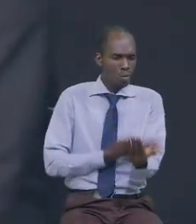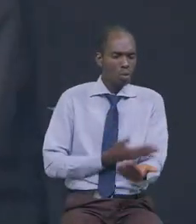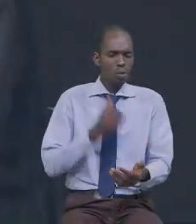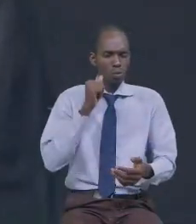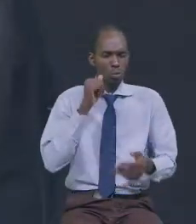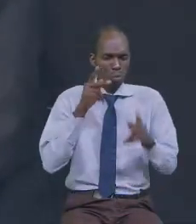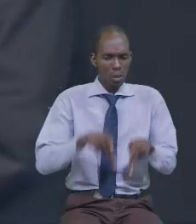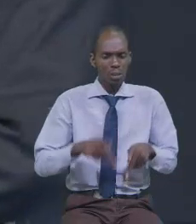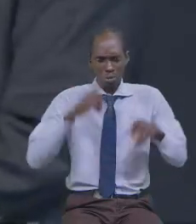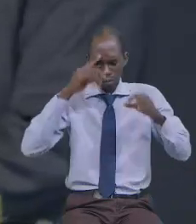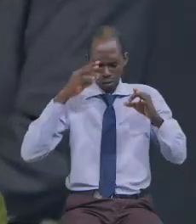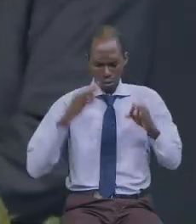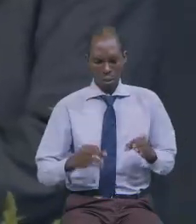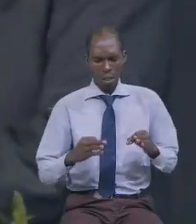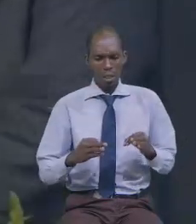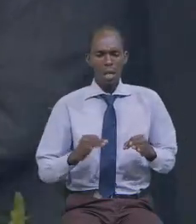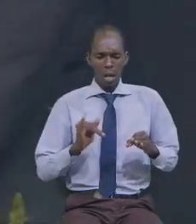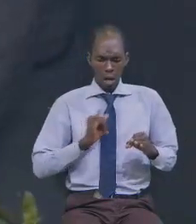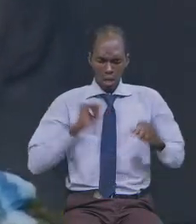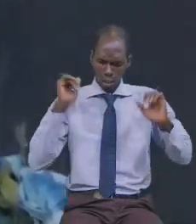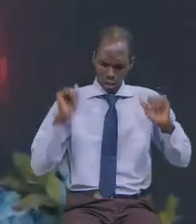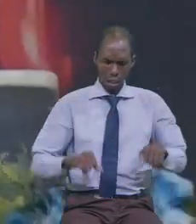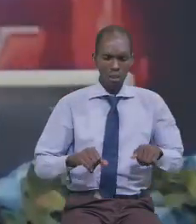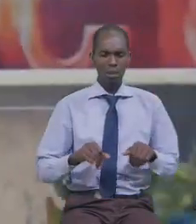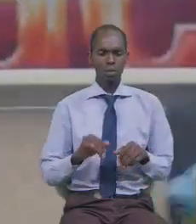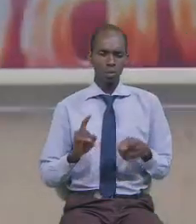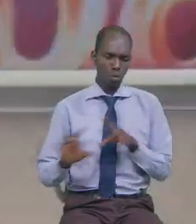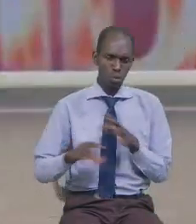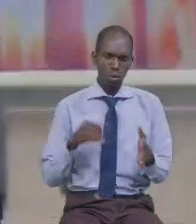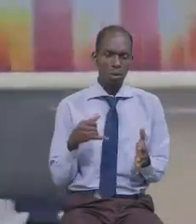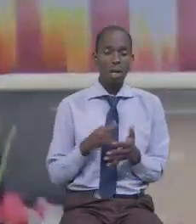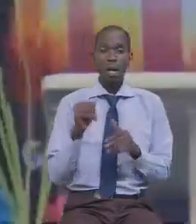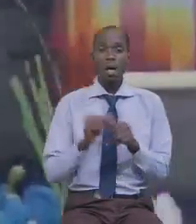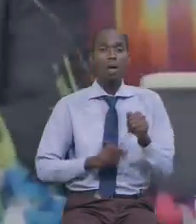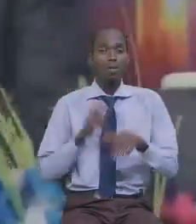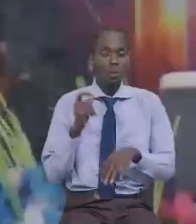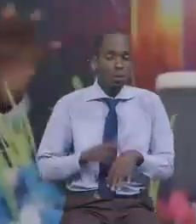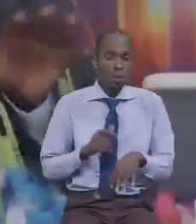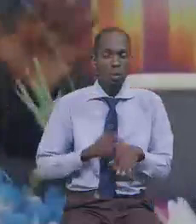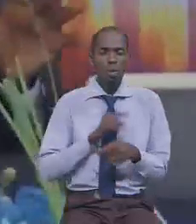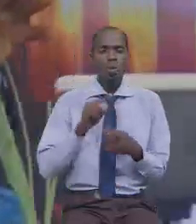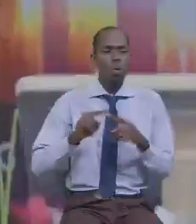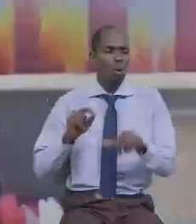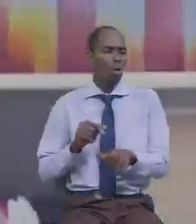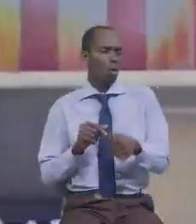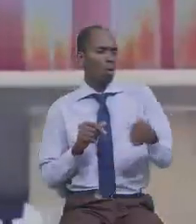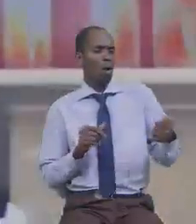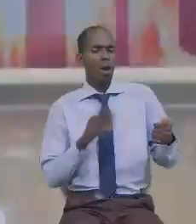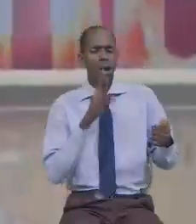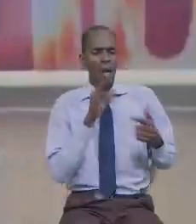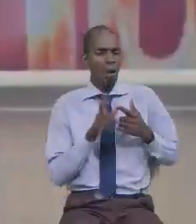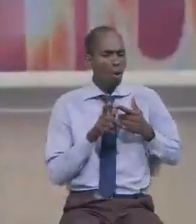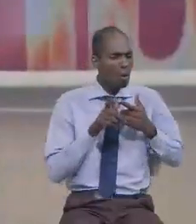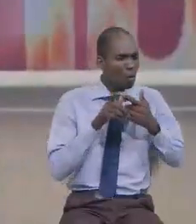the early morning, I can. And every time when other people are running and she